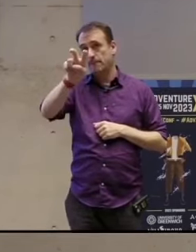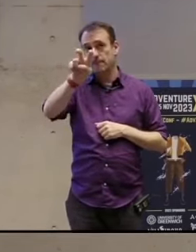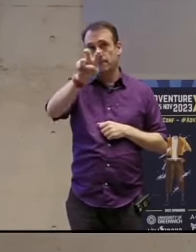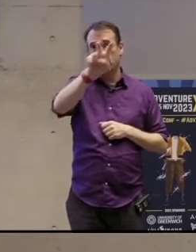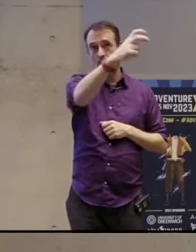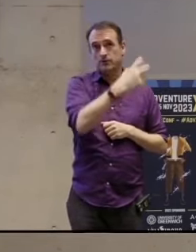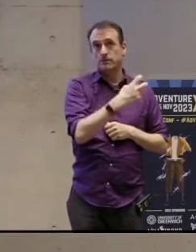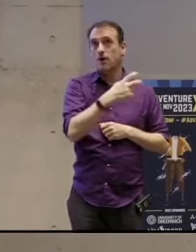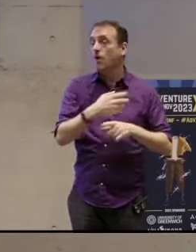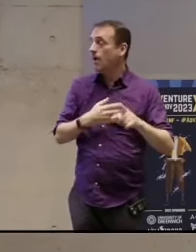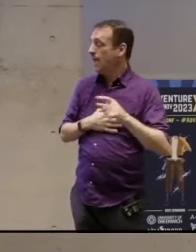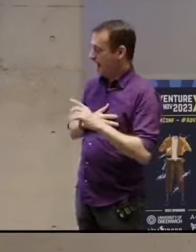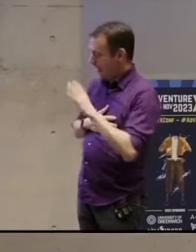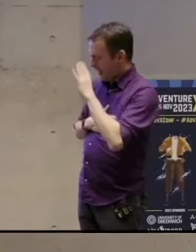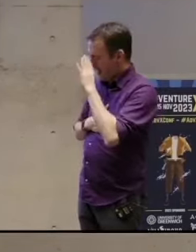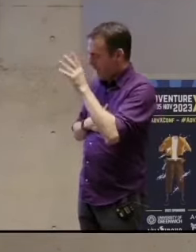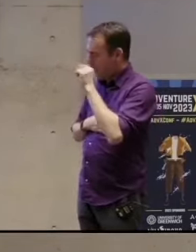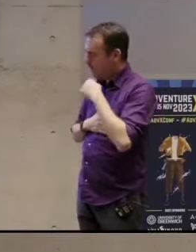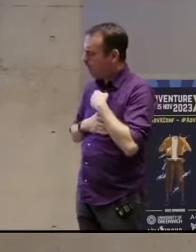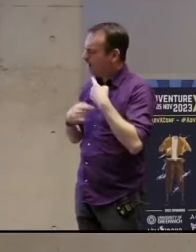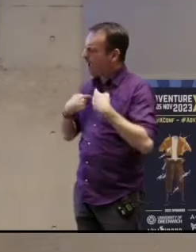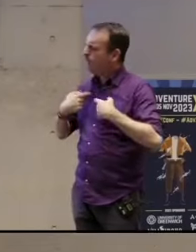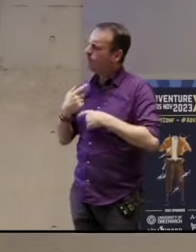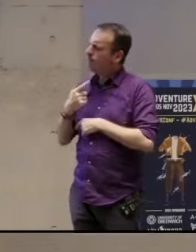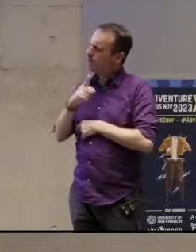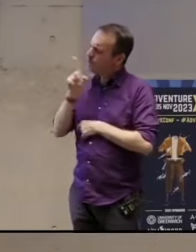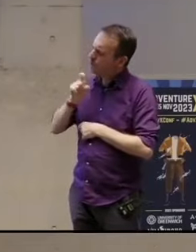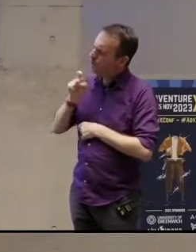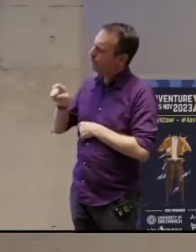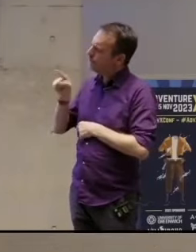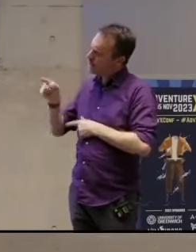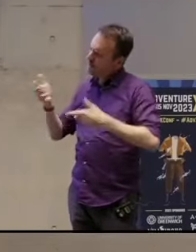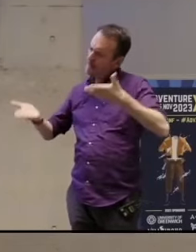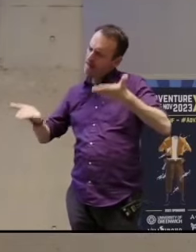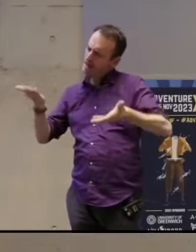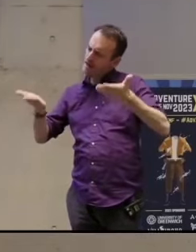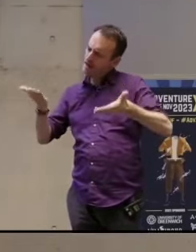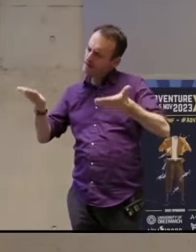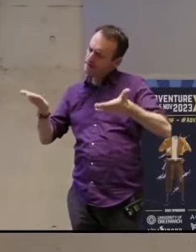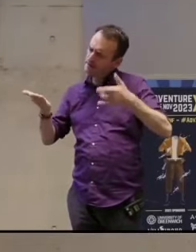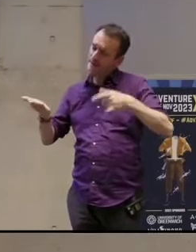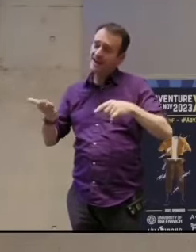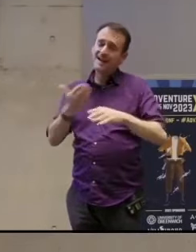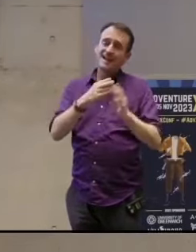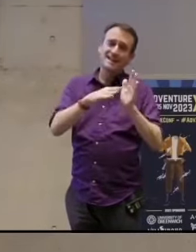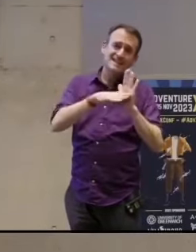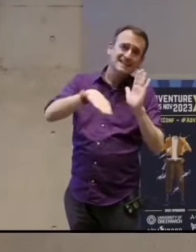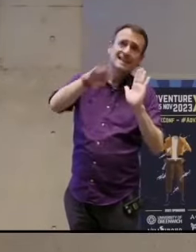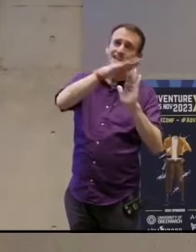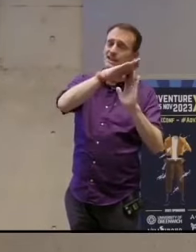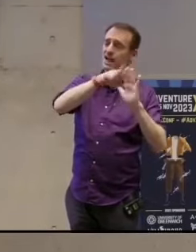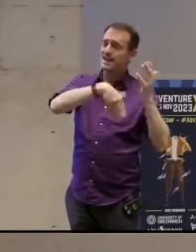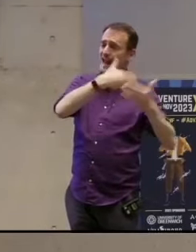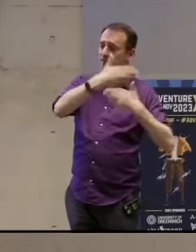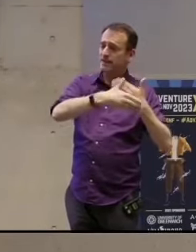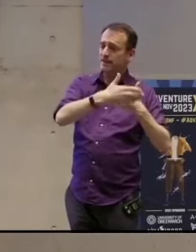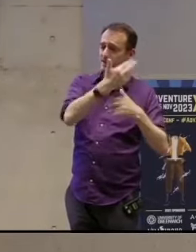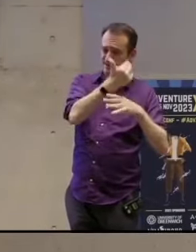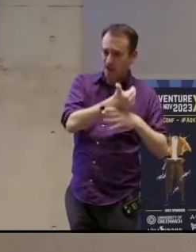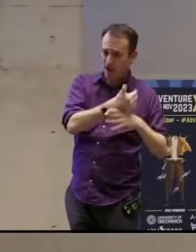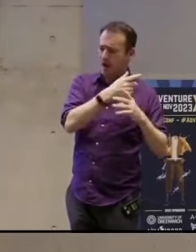Hello. I'm quite curious how you're balancing being a senior narrative designer and running your own company.